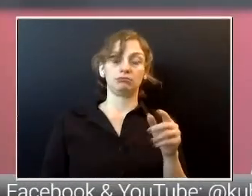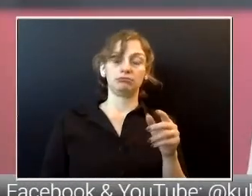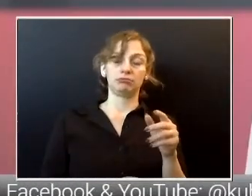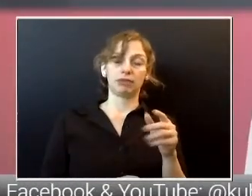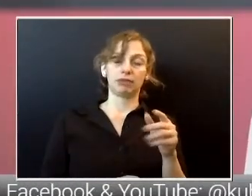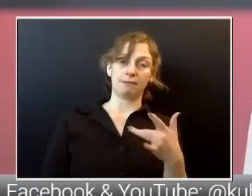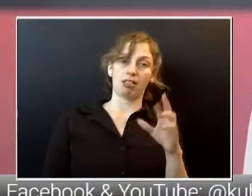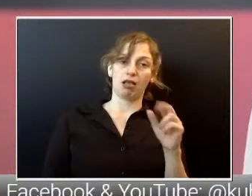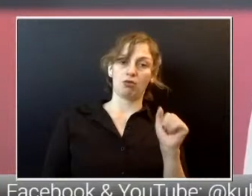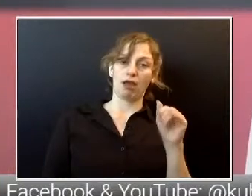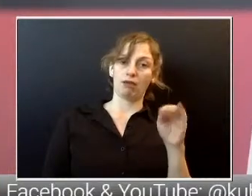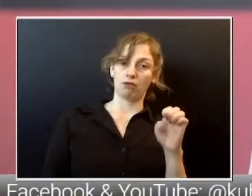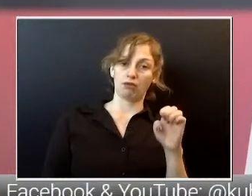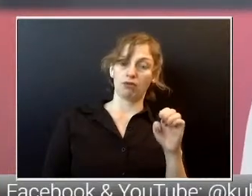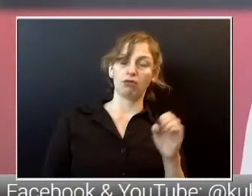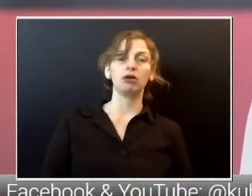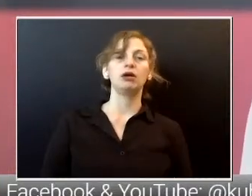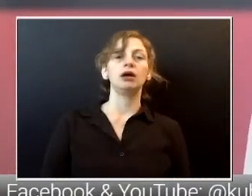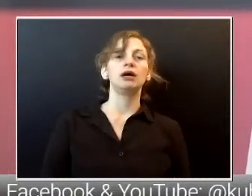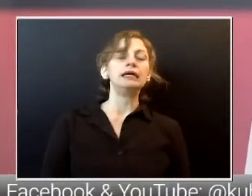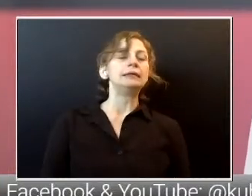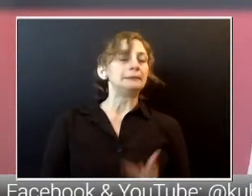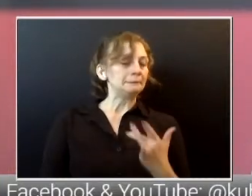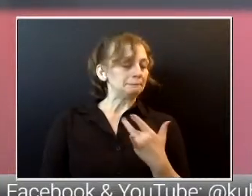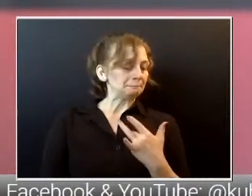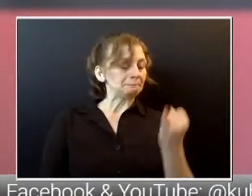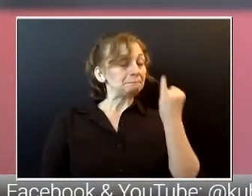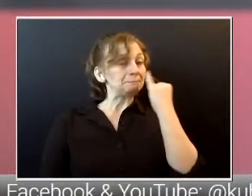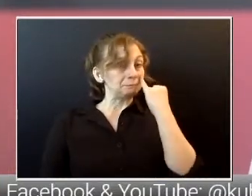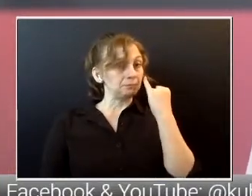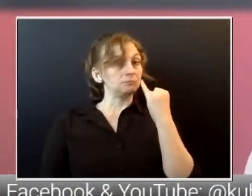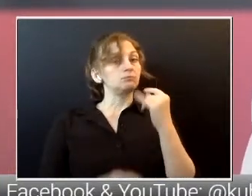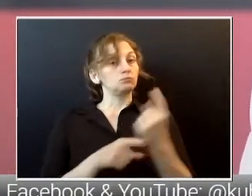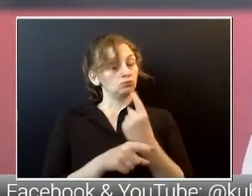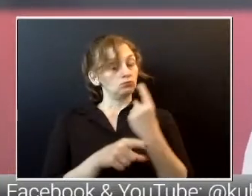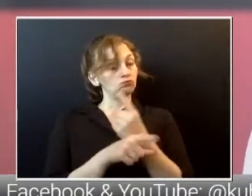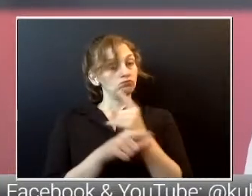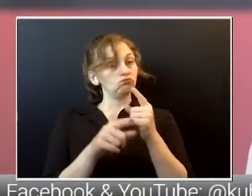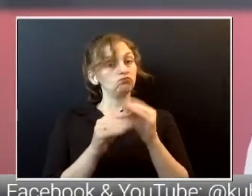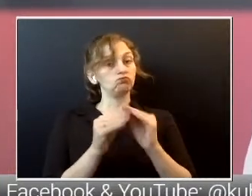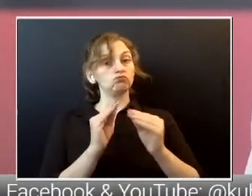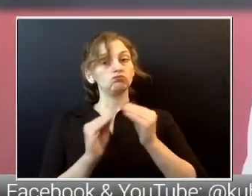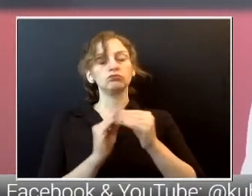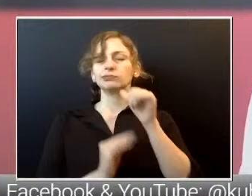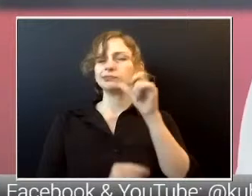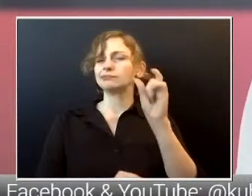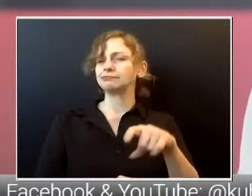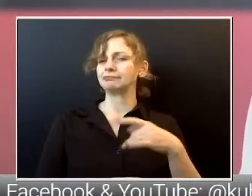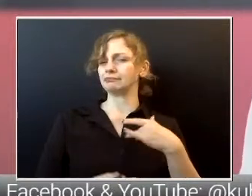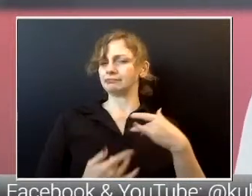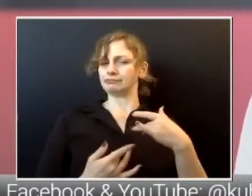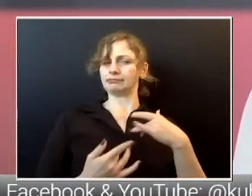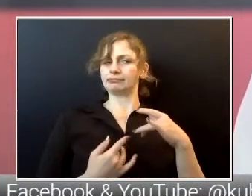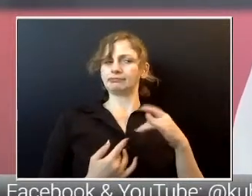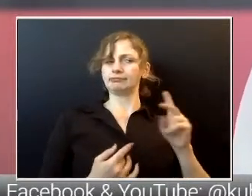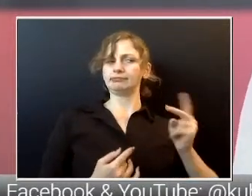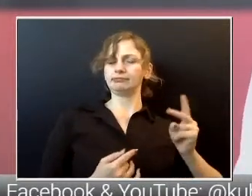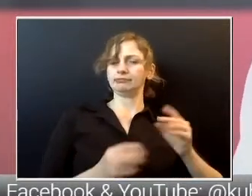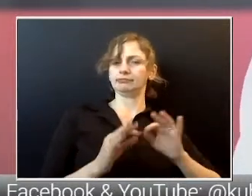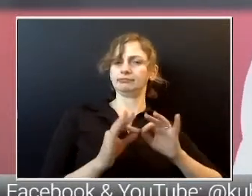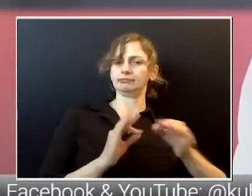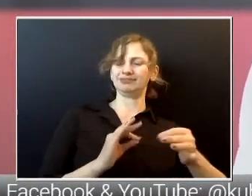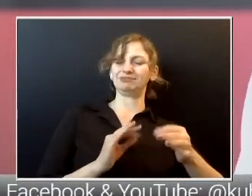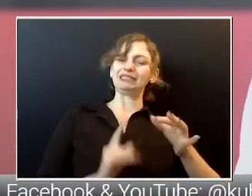Usually, if this is repaired correctly, you don't have to worry about another dissection, except the scenario I was talking about before, in which